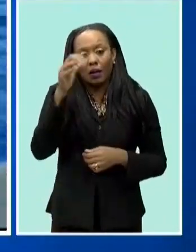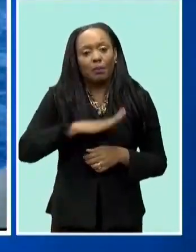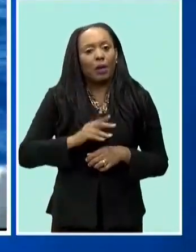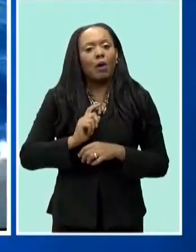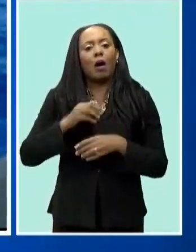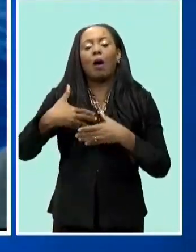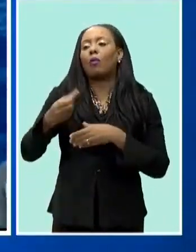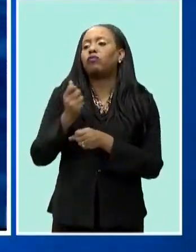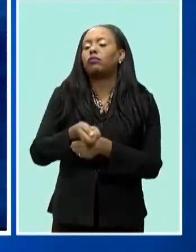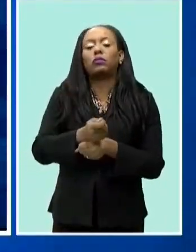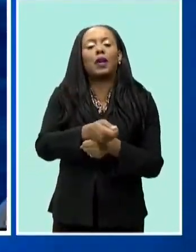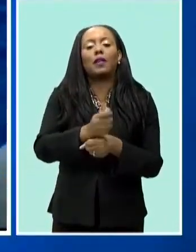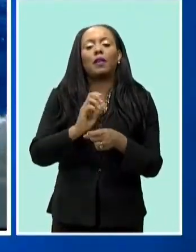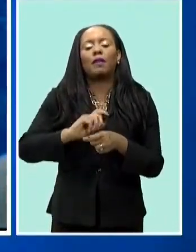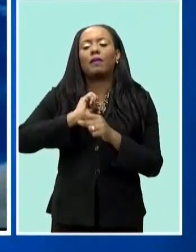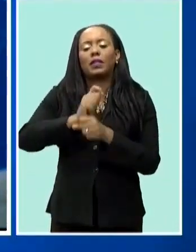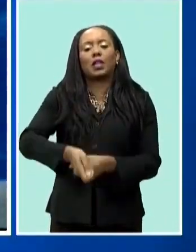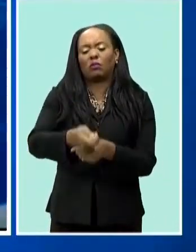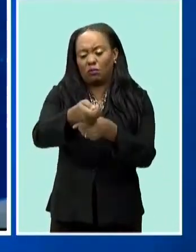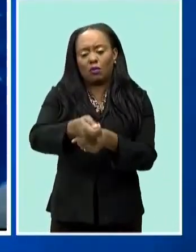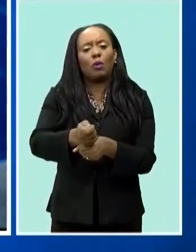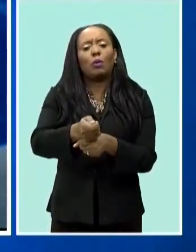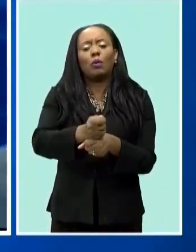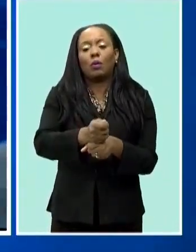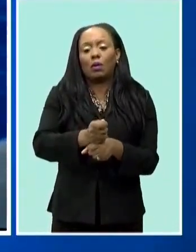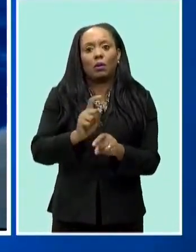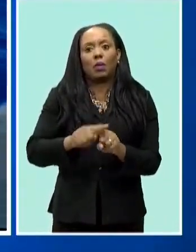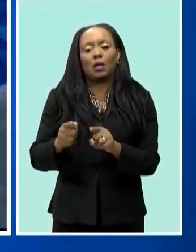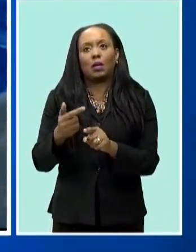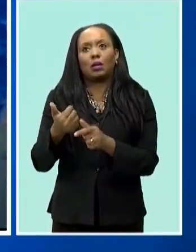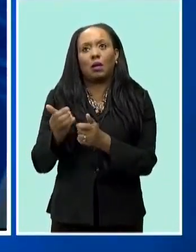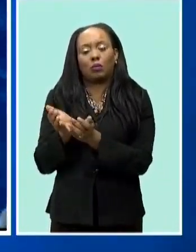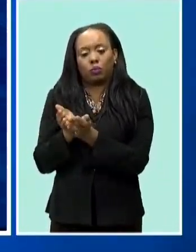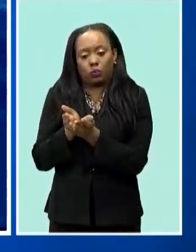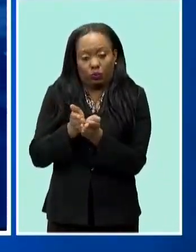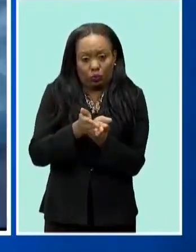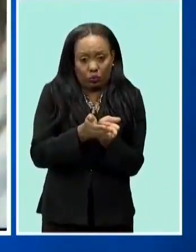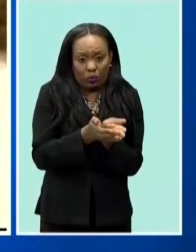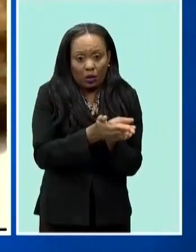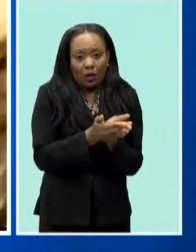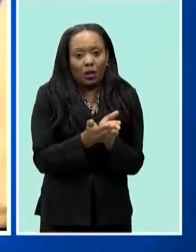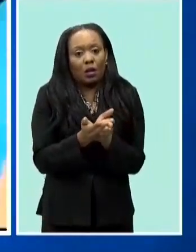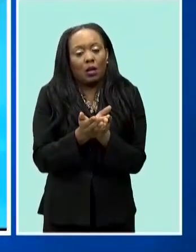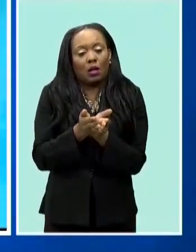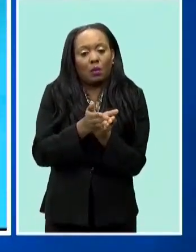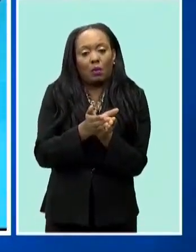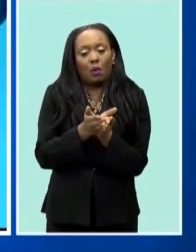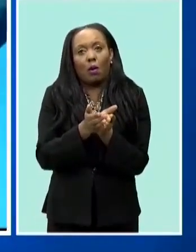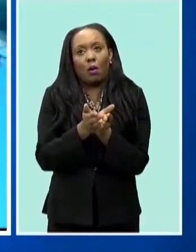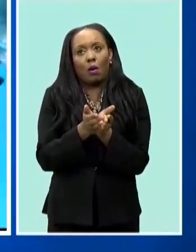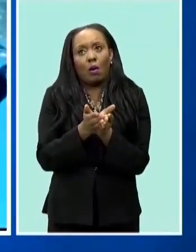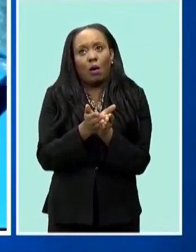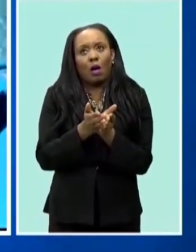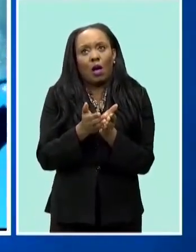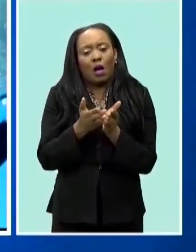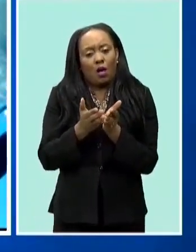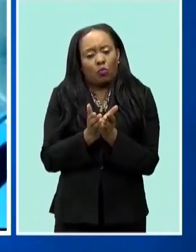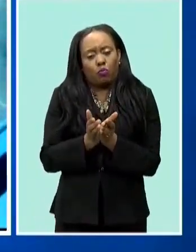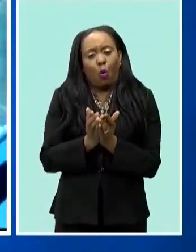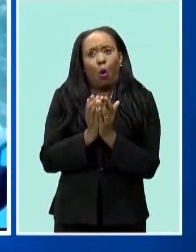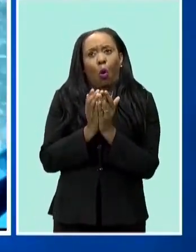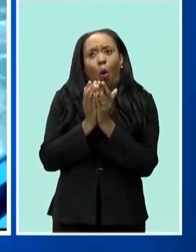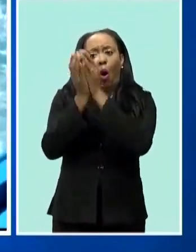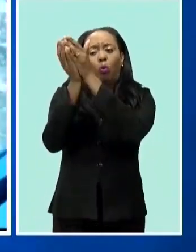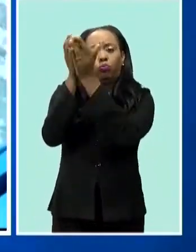others around 10 p.m. Monday night. But on the way back from St. Vincent and the Grenadines, the boat was reportedly hit by a huge wave